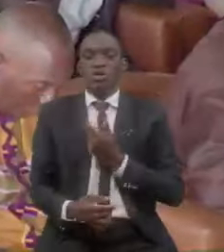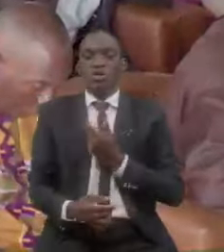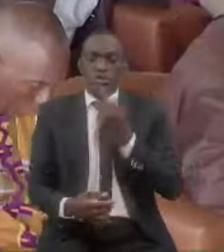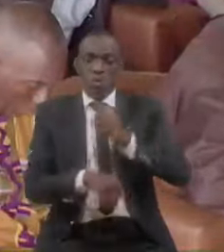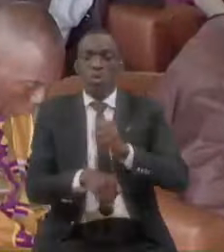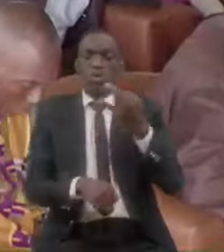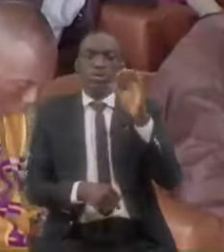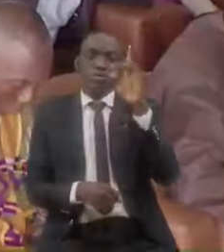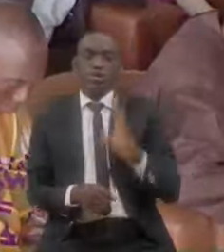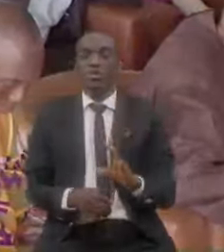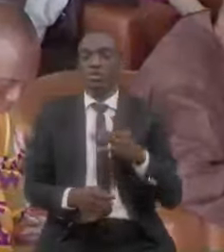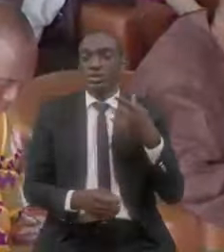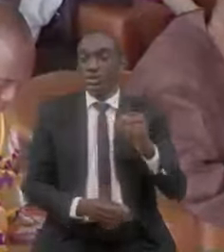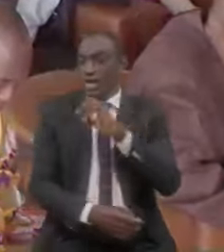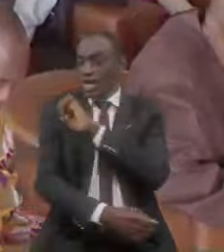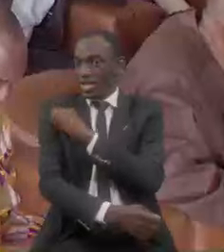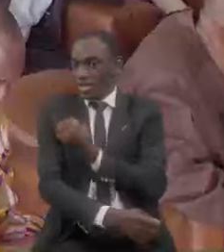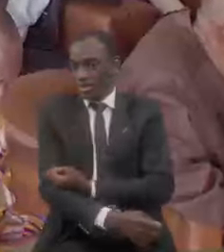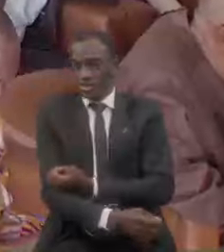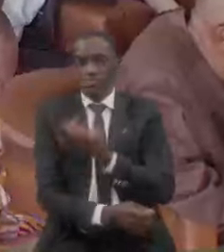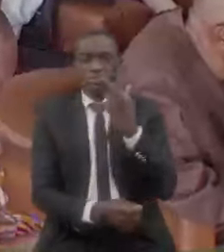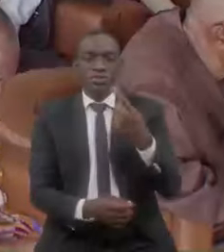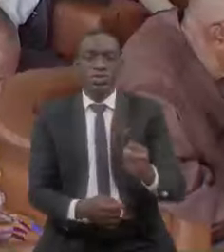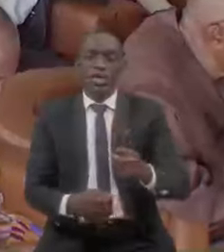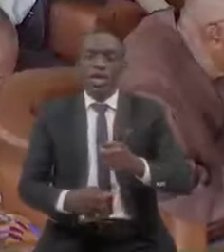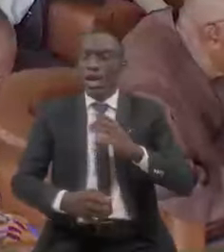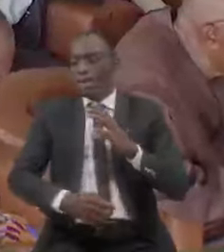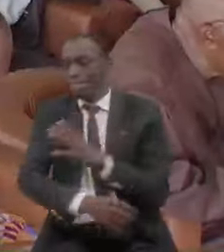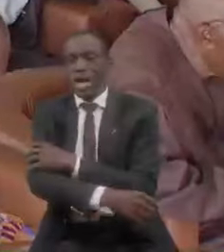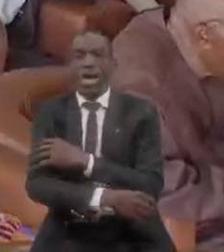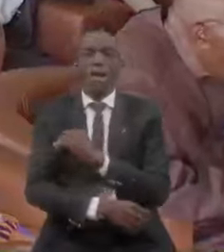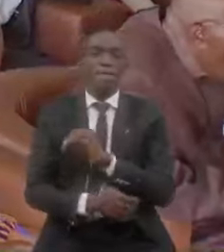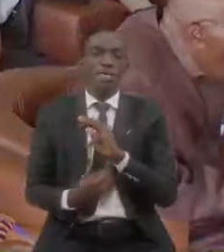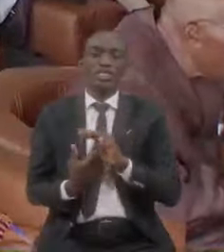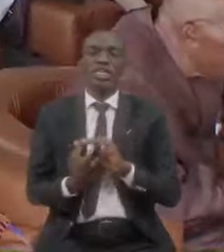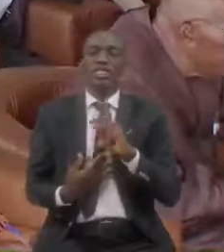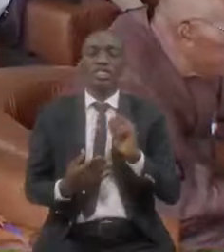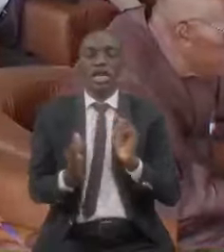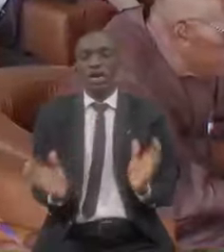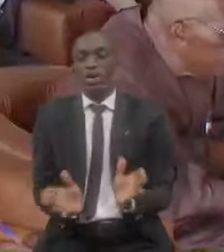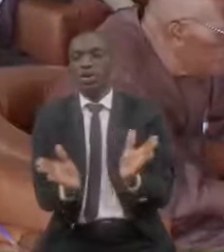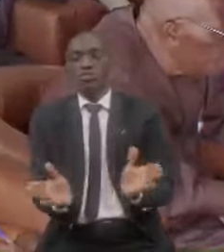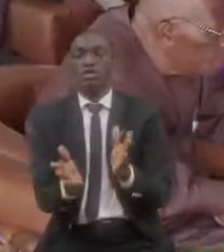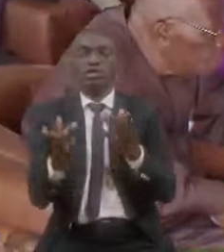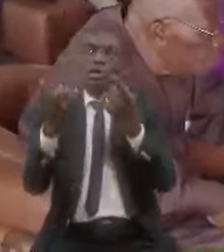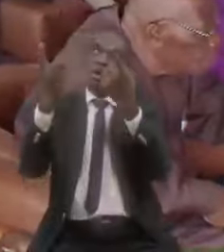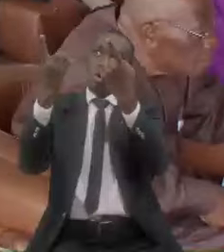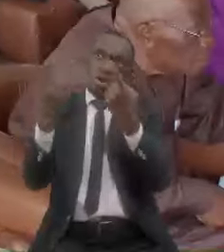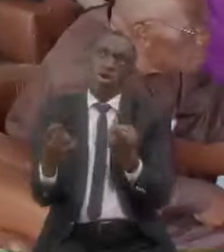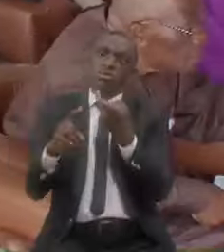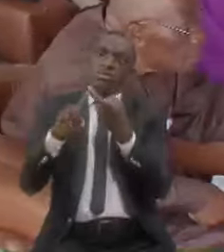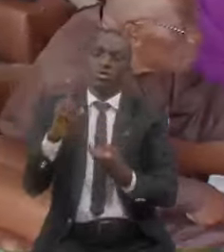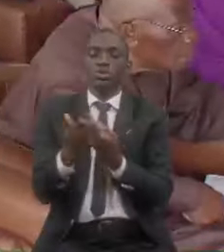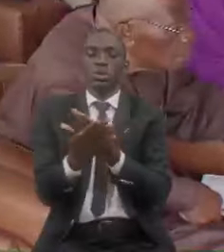energy, the empowerment, the encouragement comes from the Holy Ghost. It's the Holy